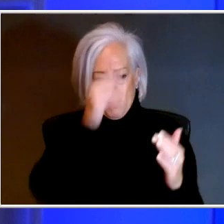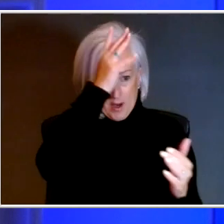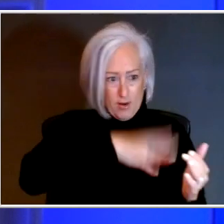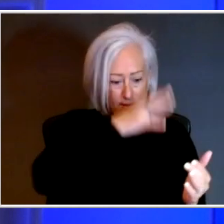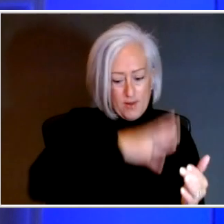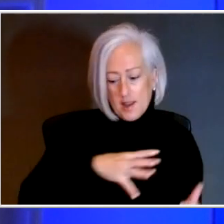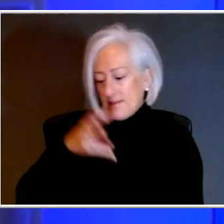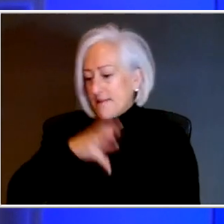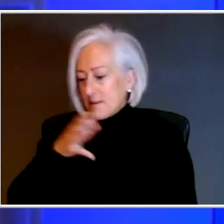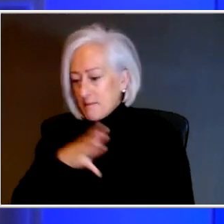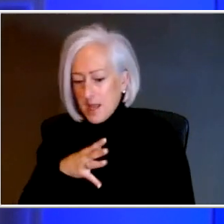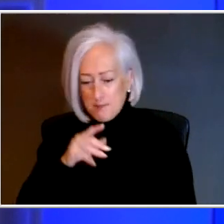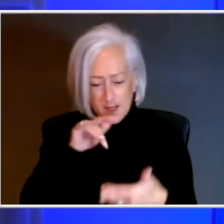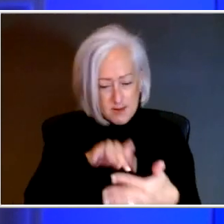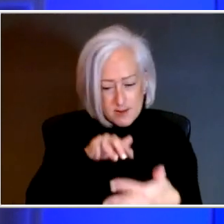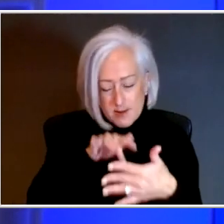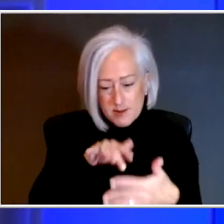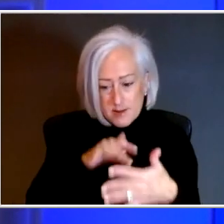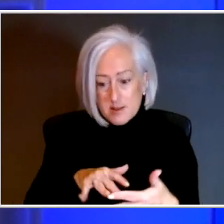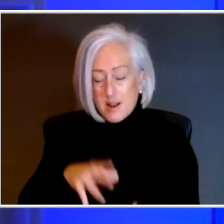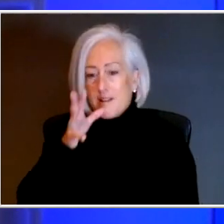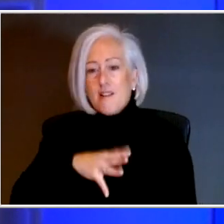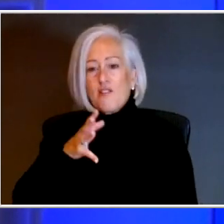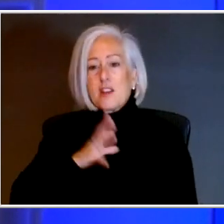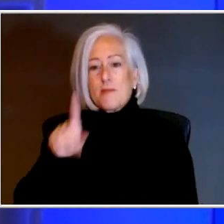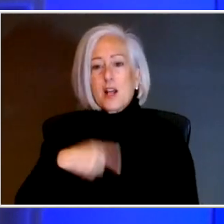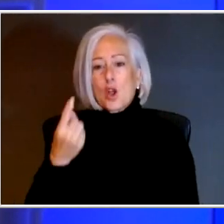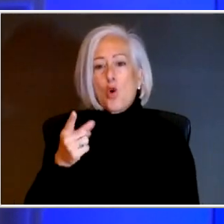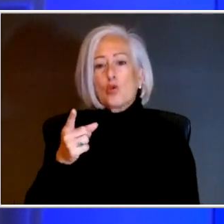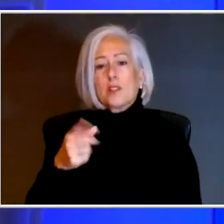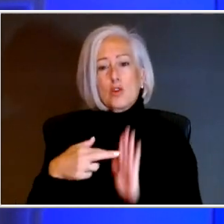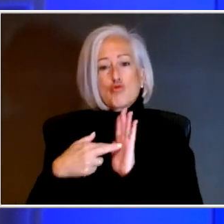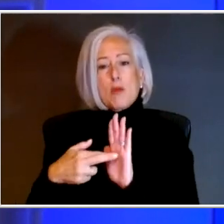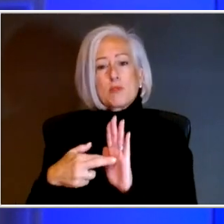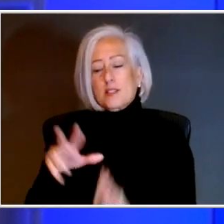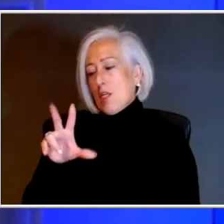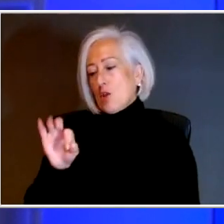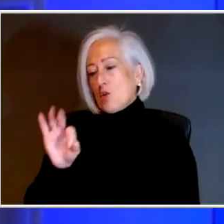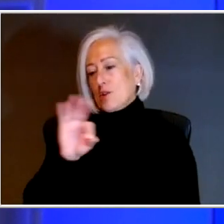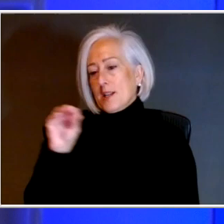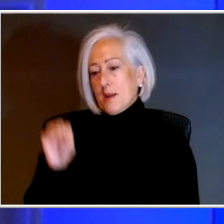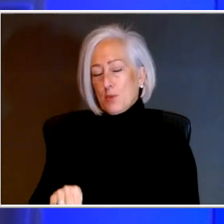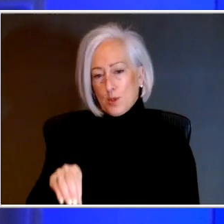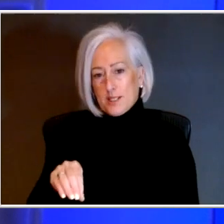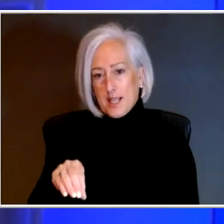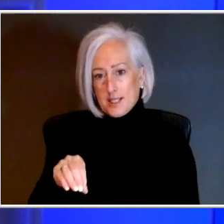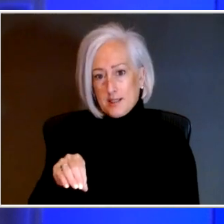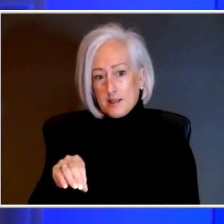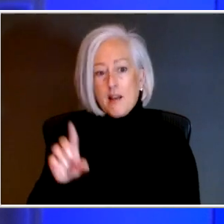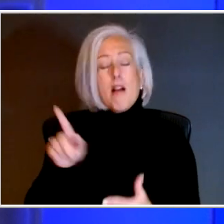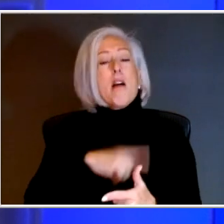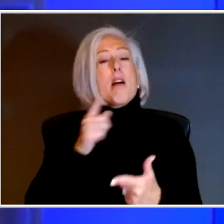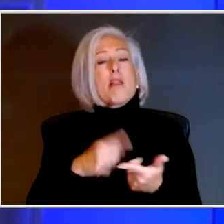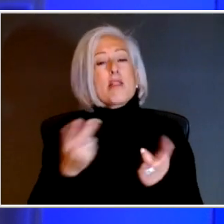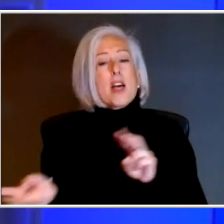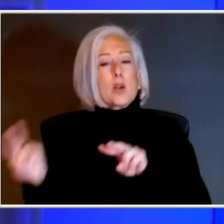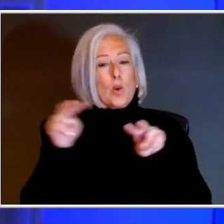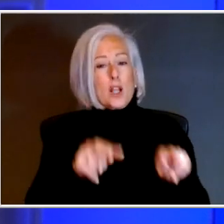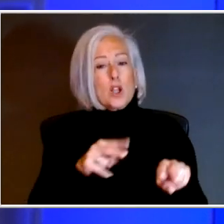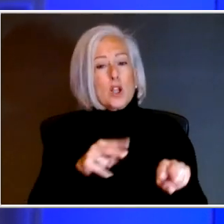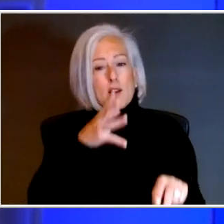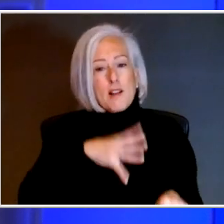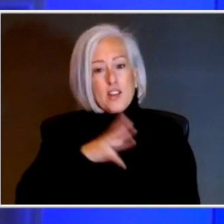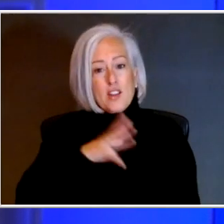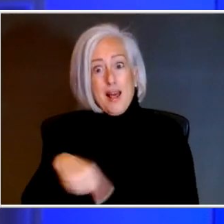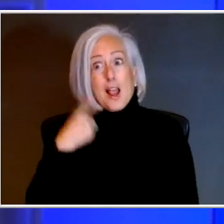3 journals. And females were only represented 39% of the time. And then we took a look at female-only